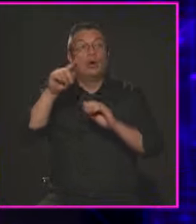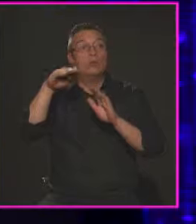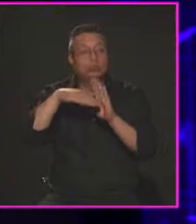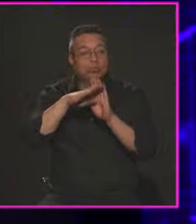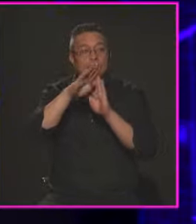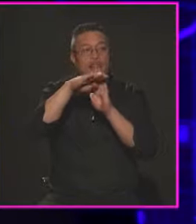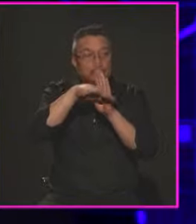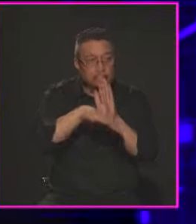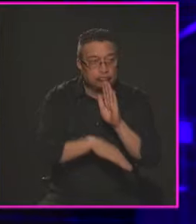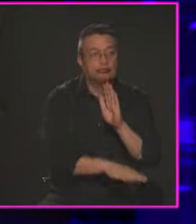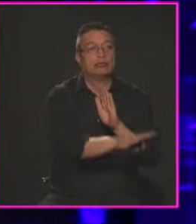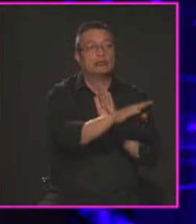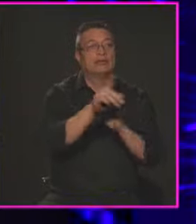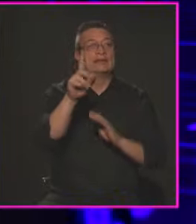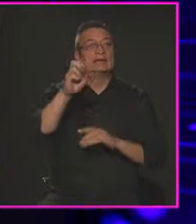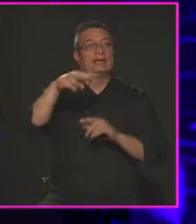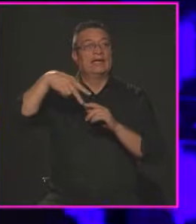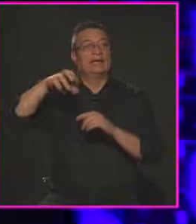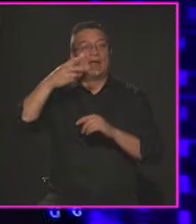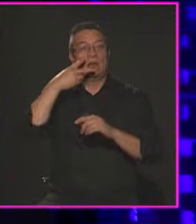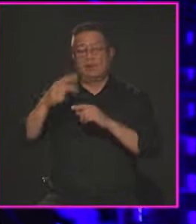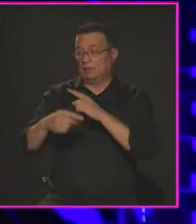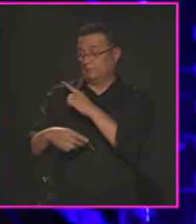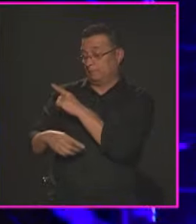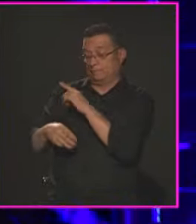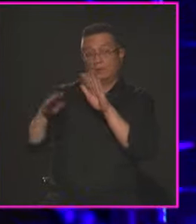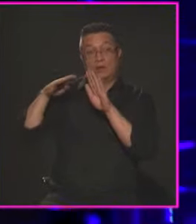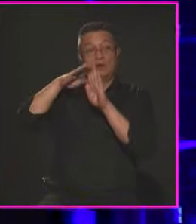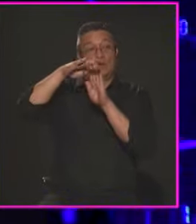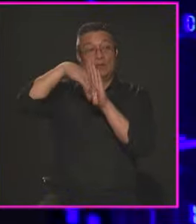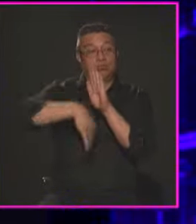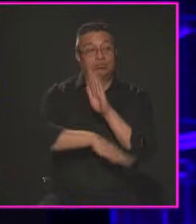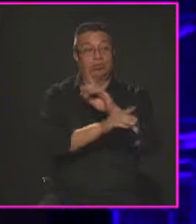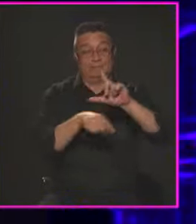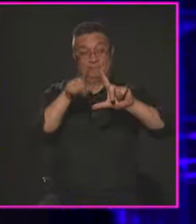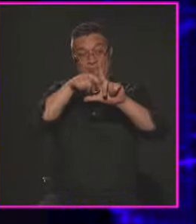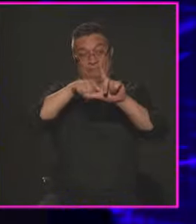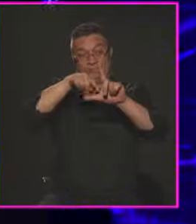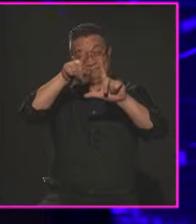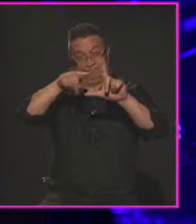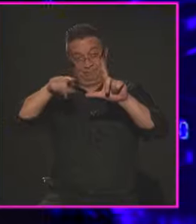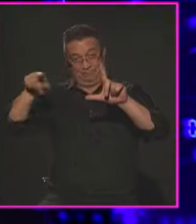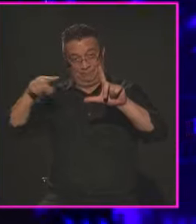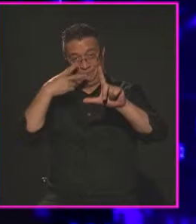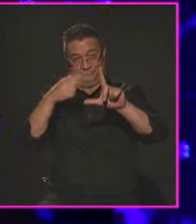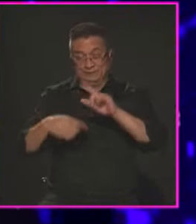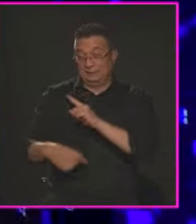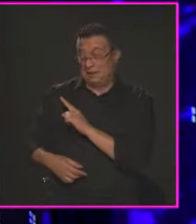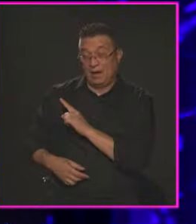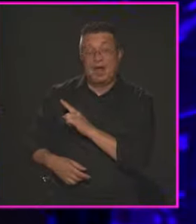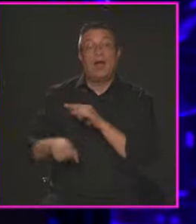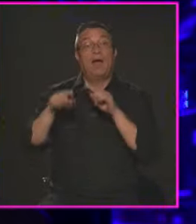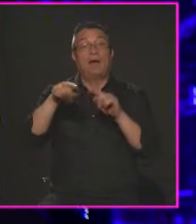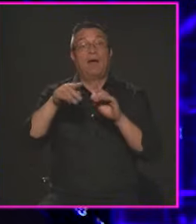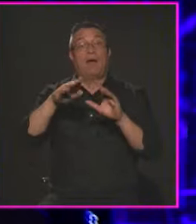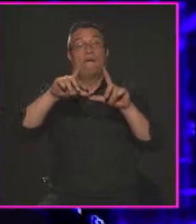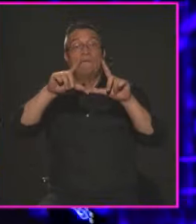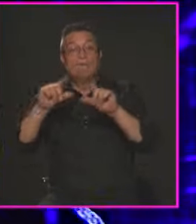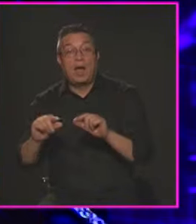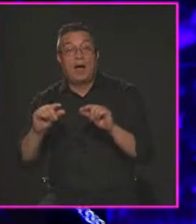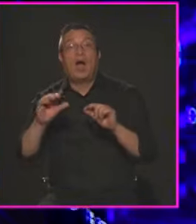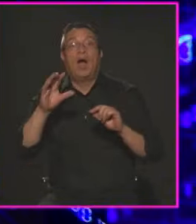Rabi observed. The resonance signal is decreased when the frequency of